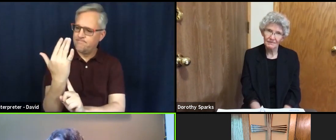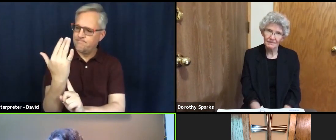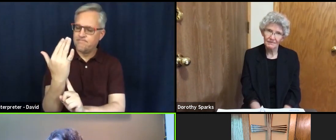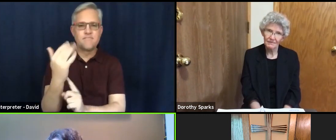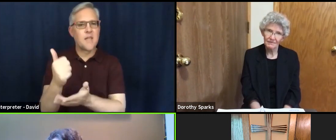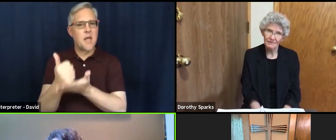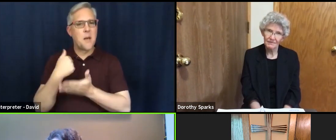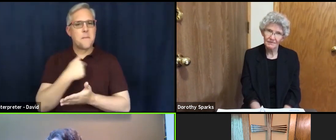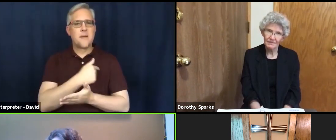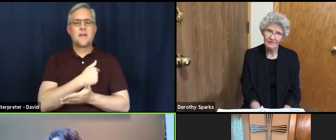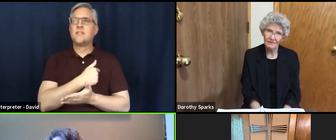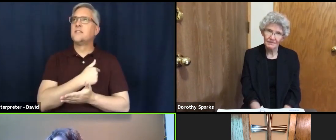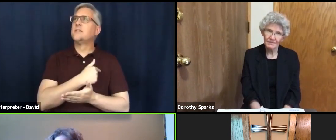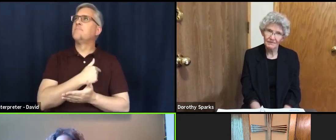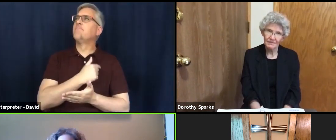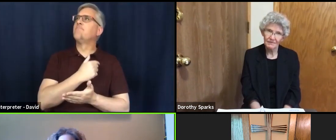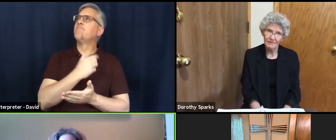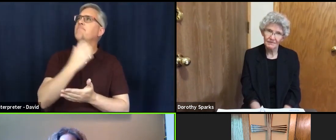Spirit.